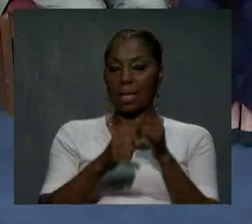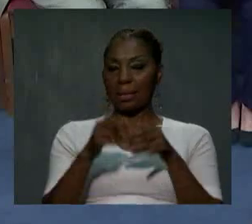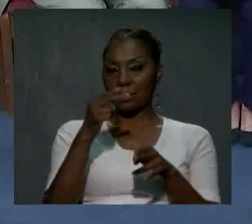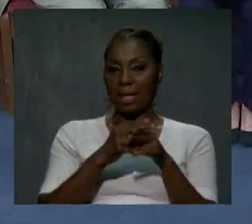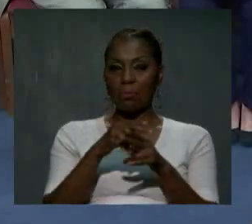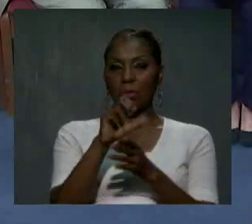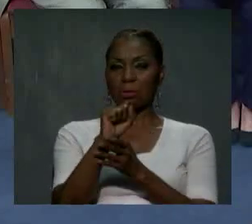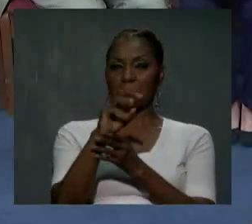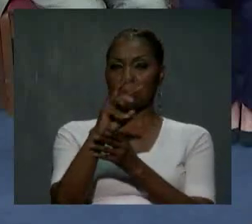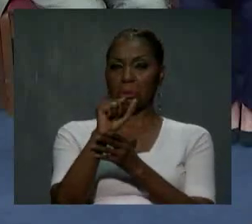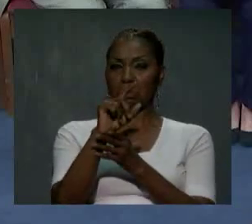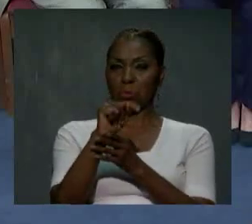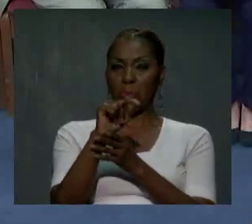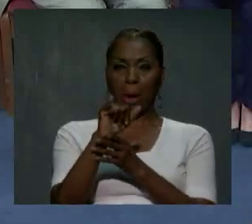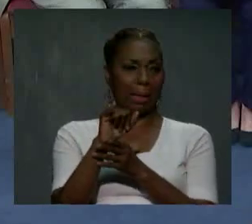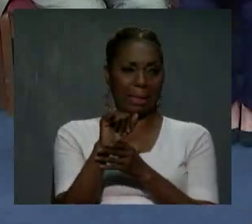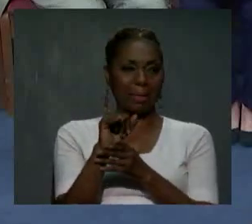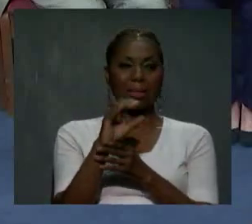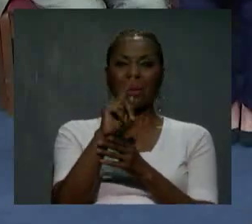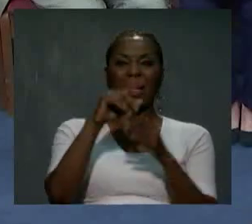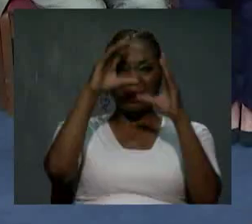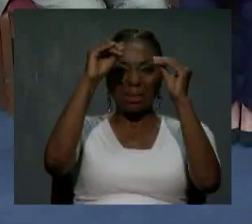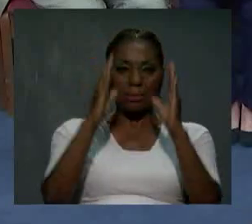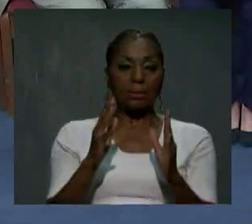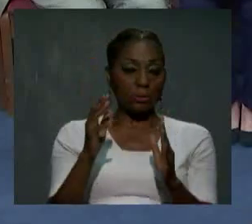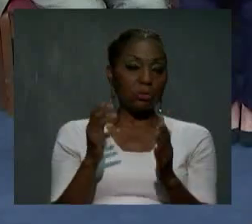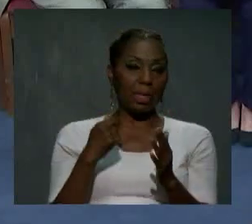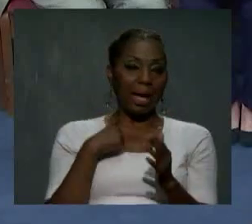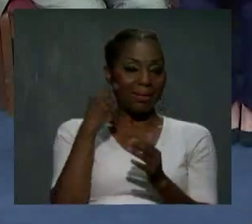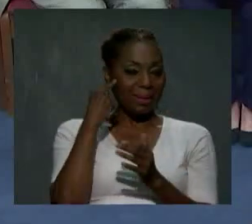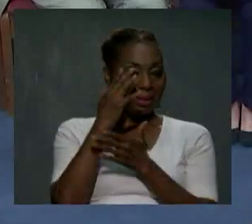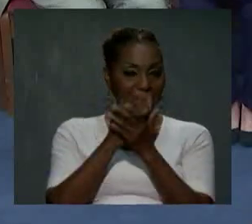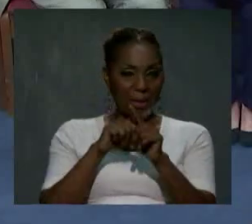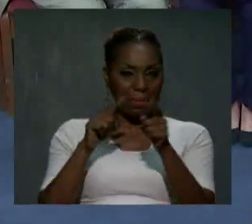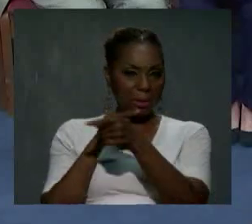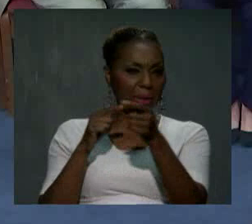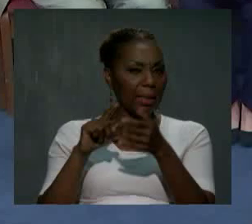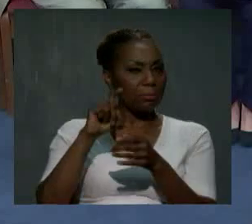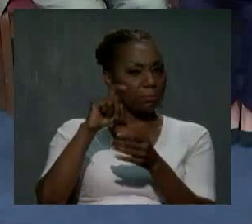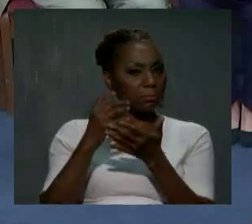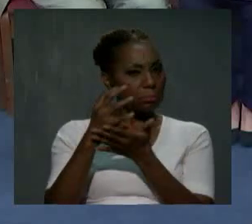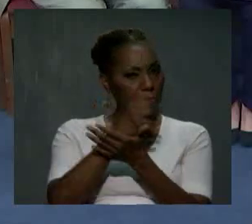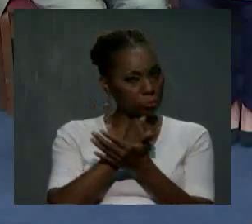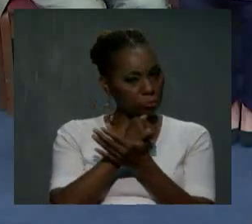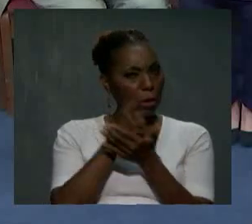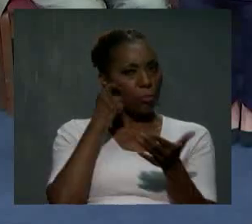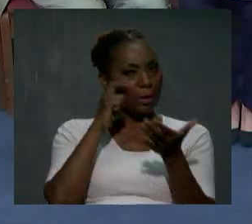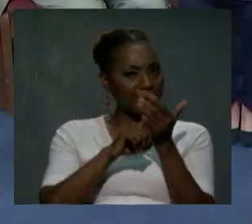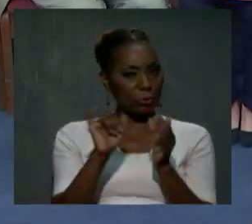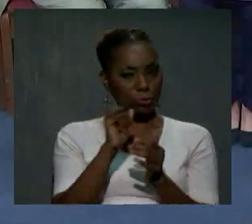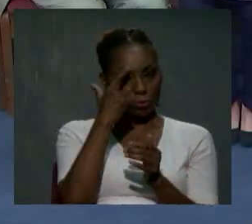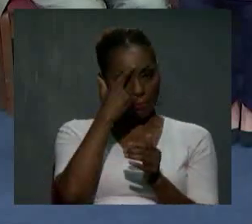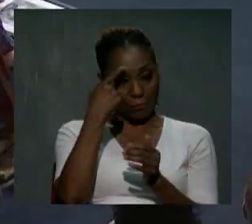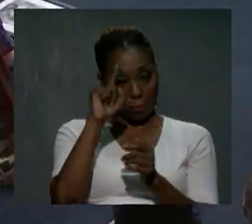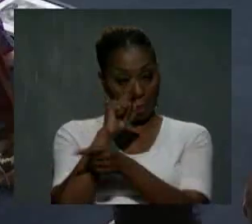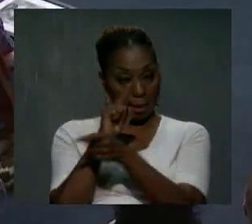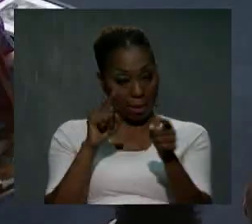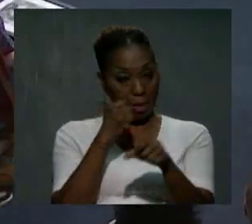also, I think some of them are here, but they certainly deserve recognition also for the work that they put into that. Thank